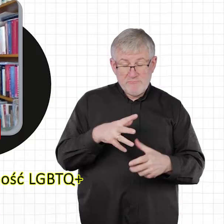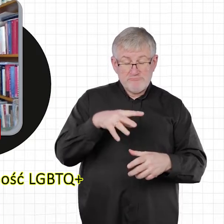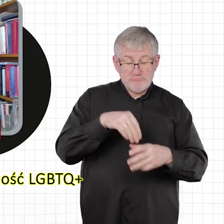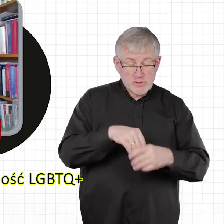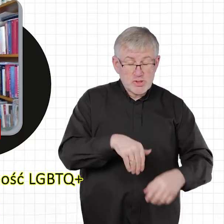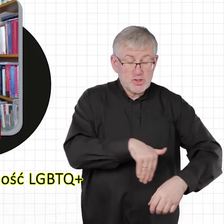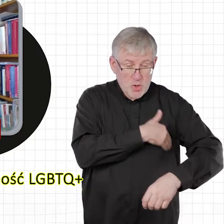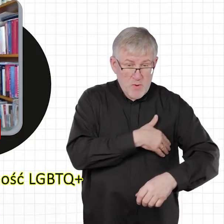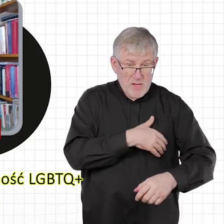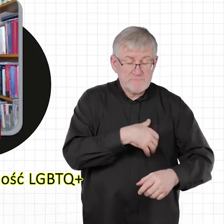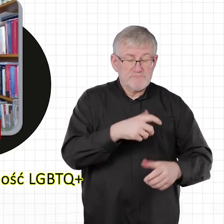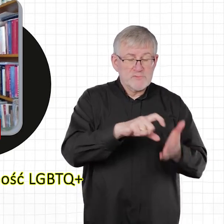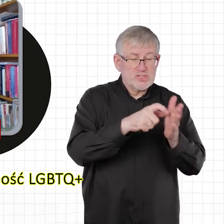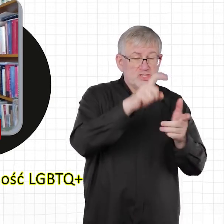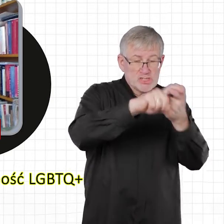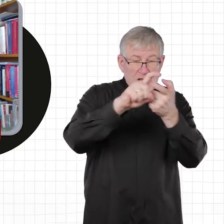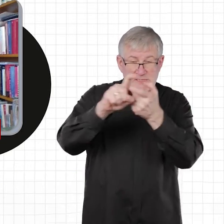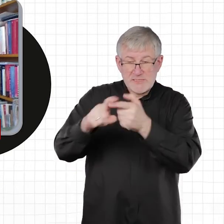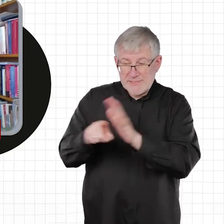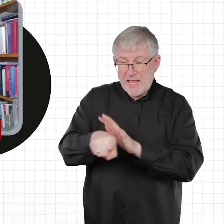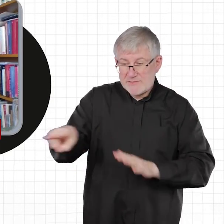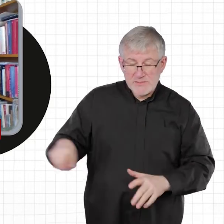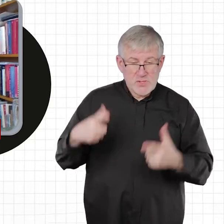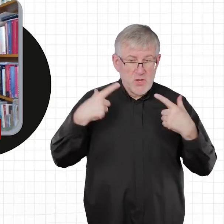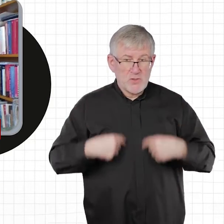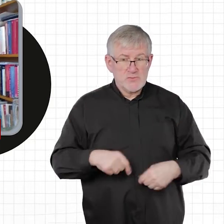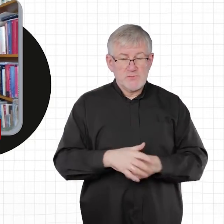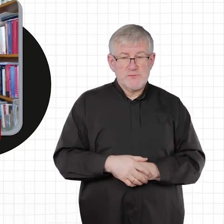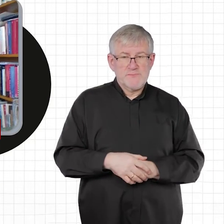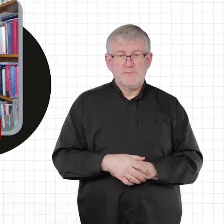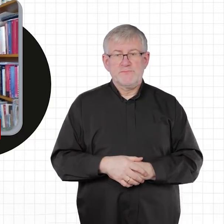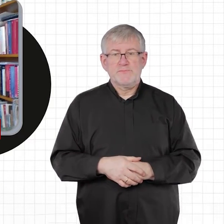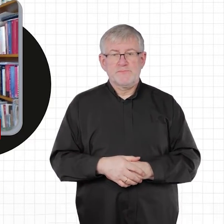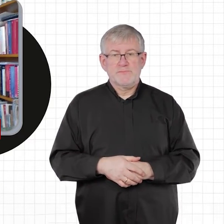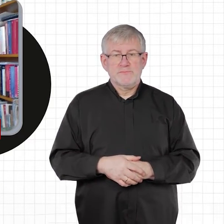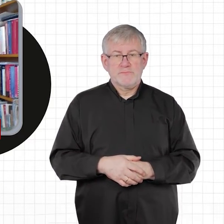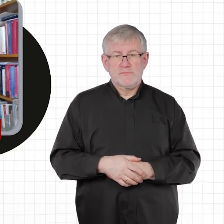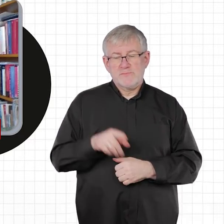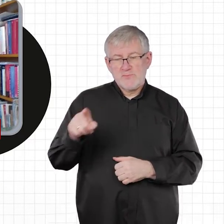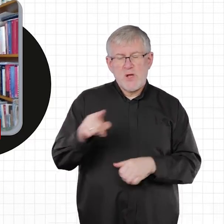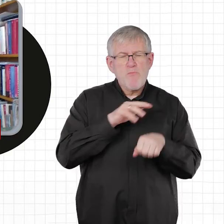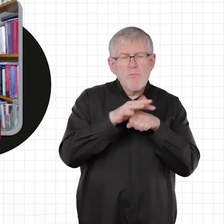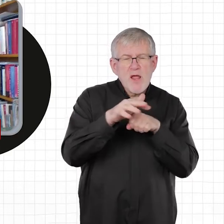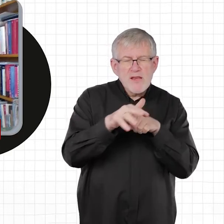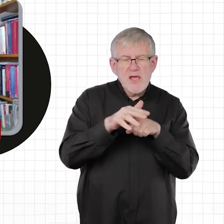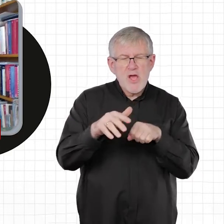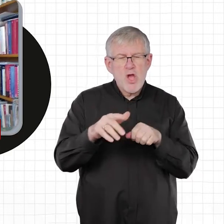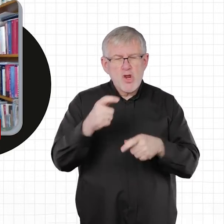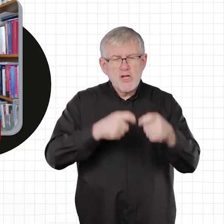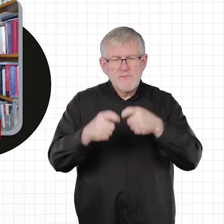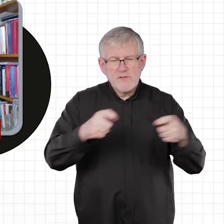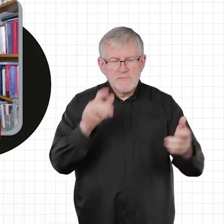is doing exactly what this girl was doing. They're saying, "Where's our space?" So we're at that place right